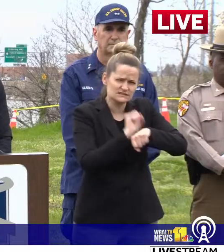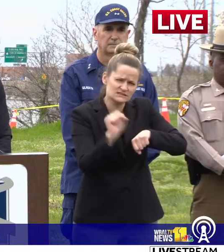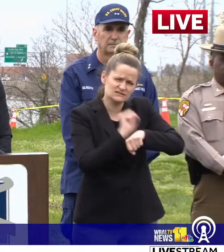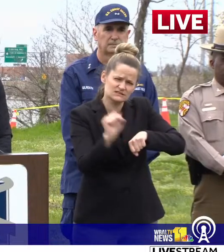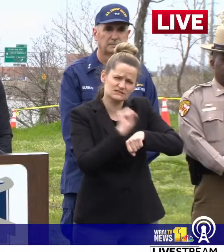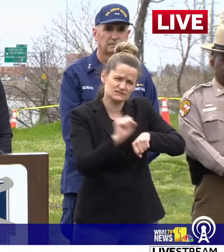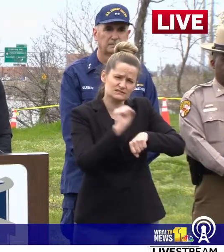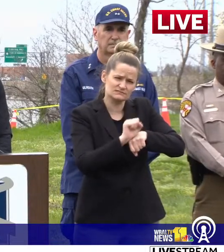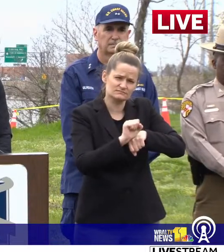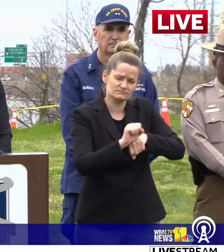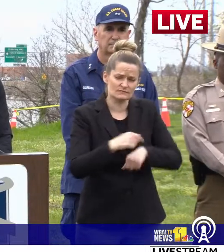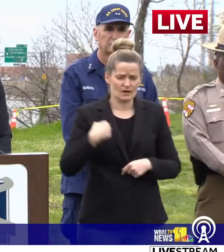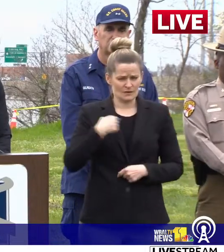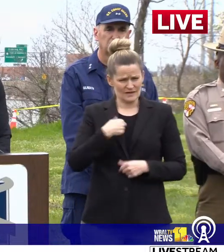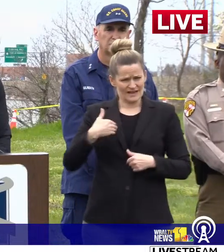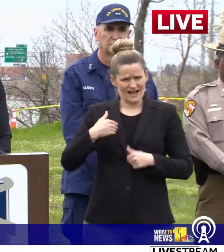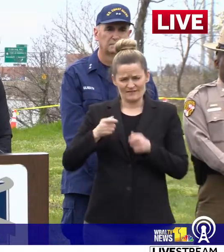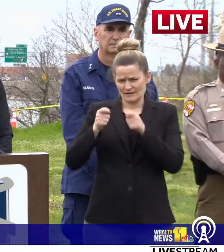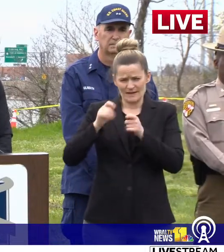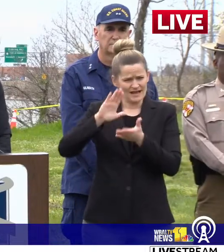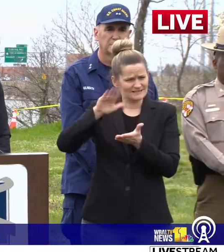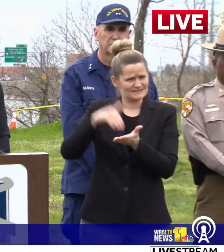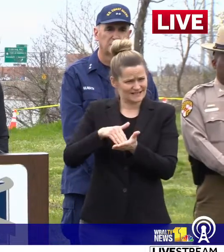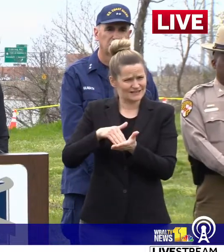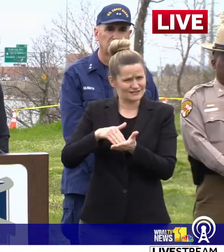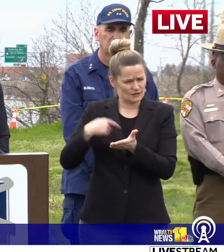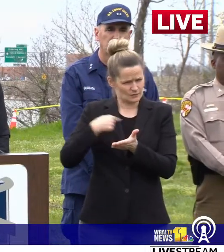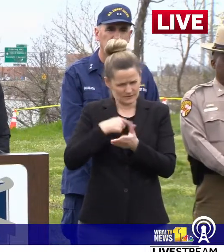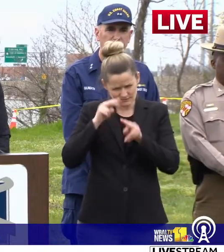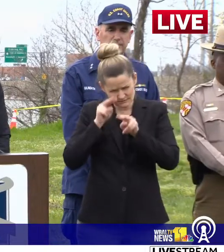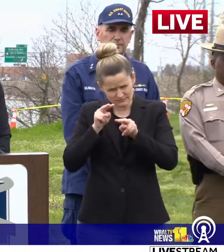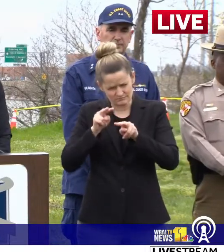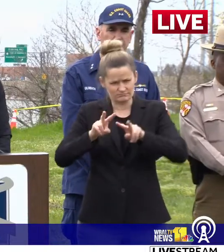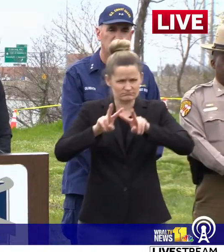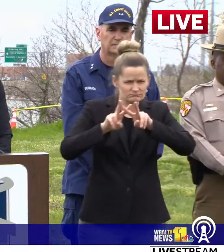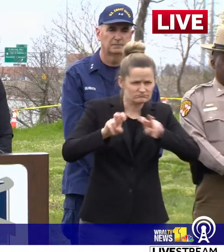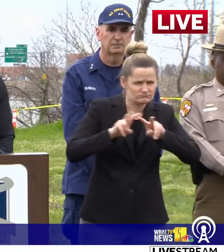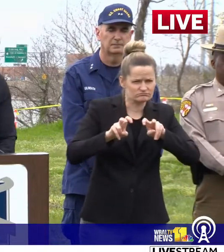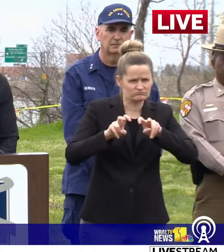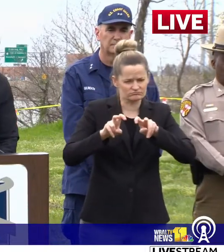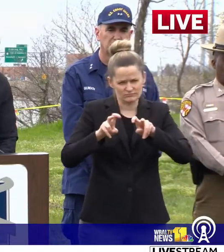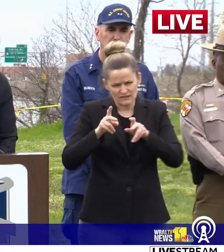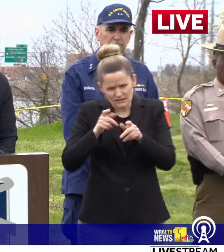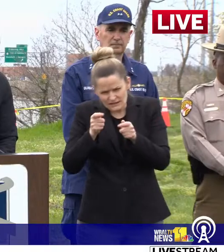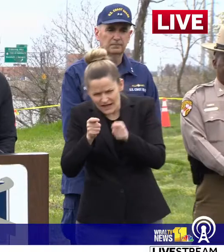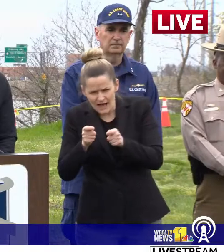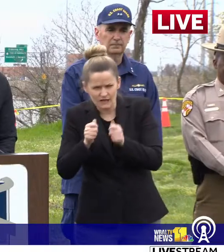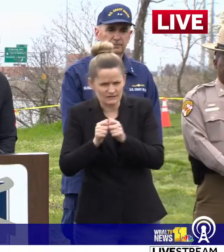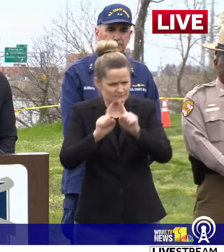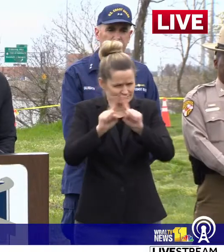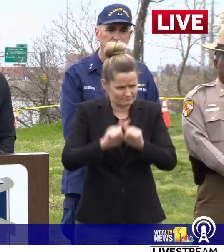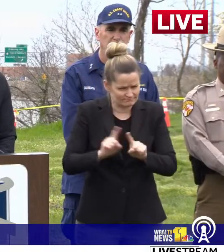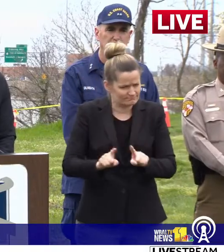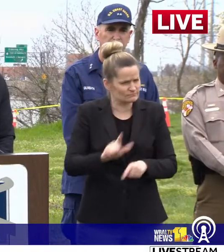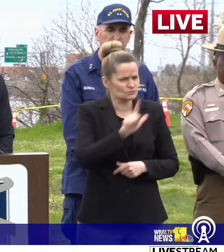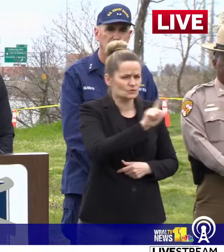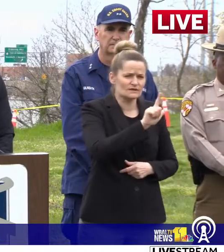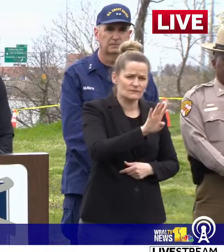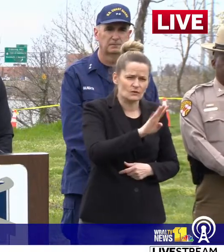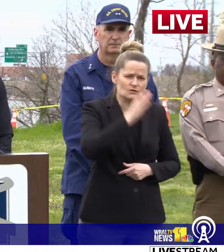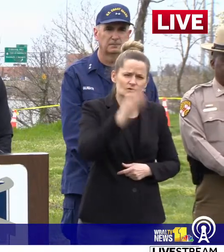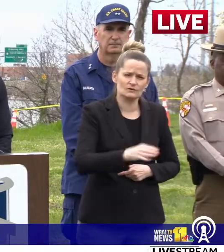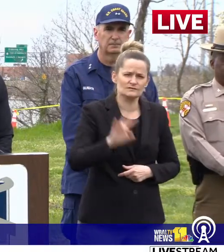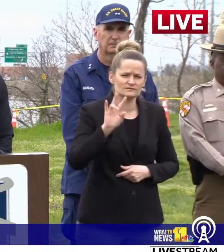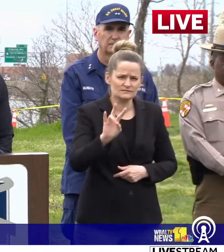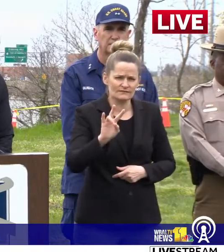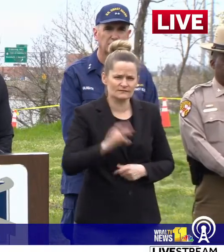planning and engineering assessments 24 hours a day. We have assets on the water enforcing